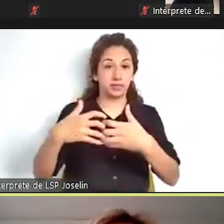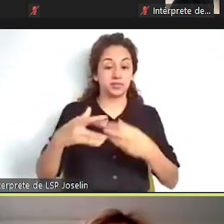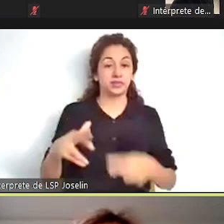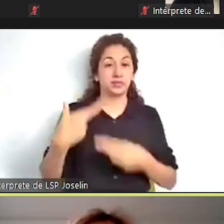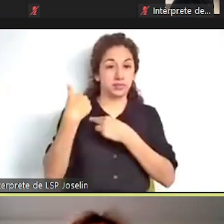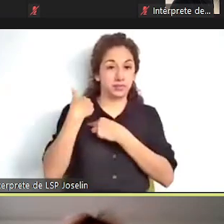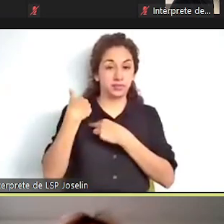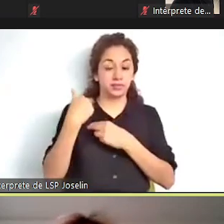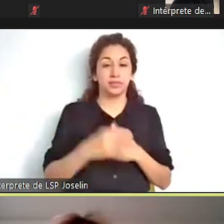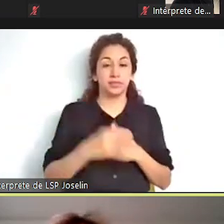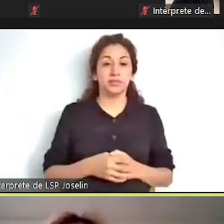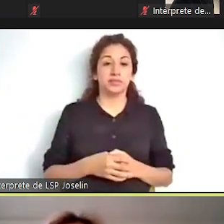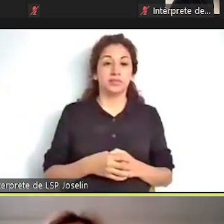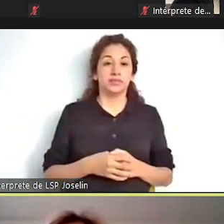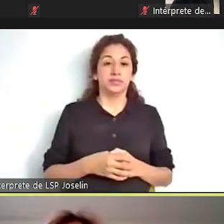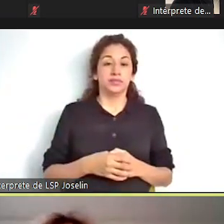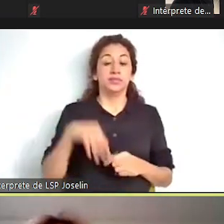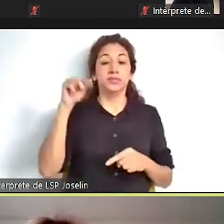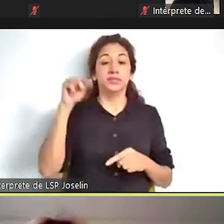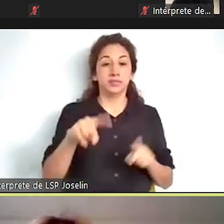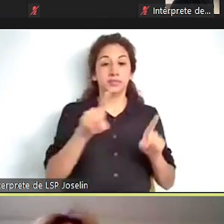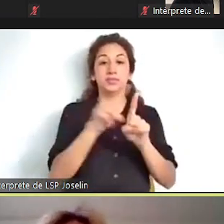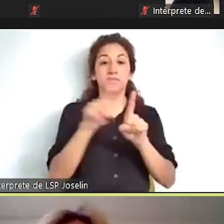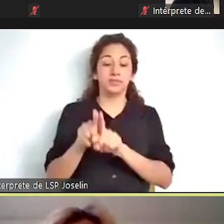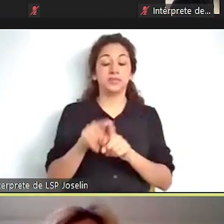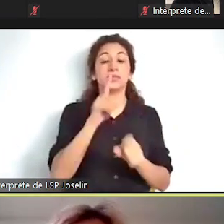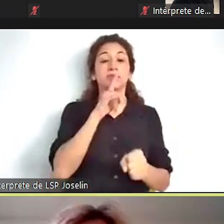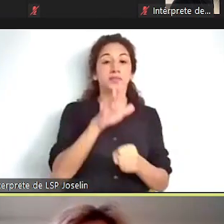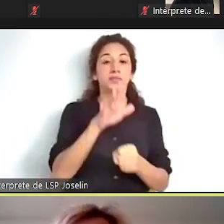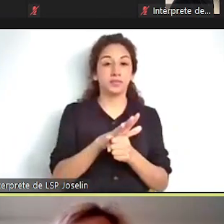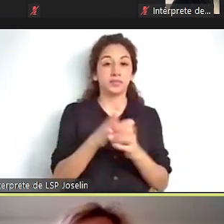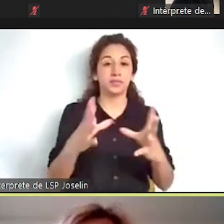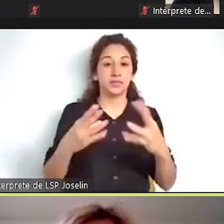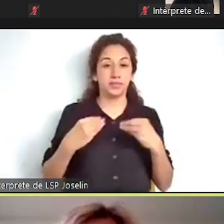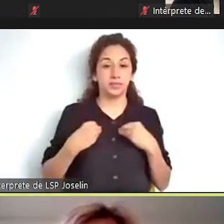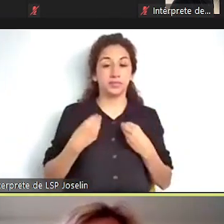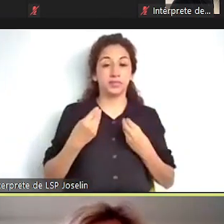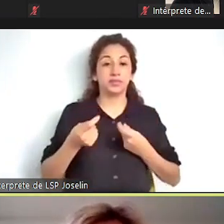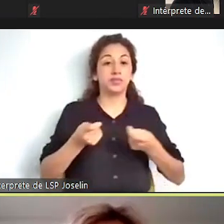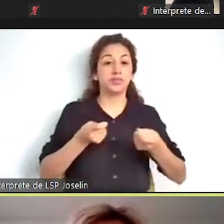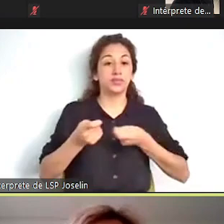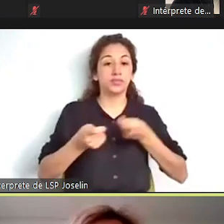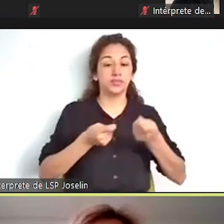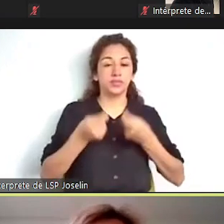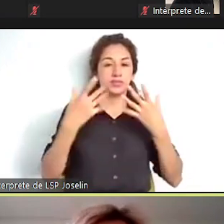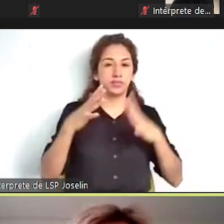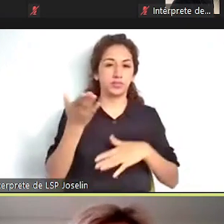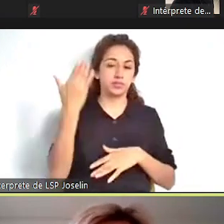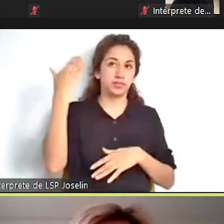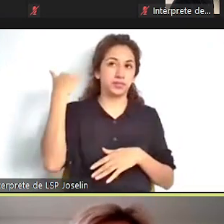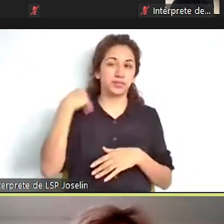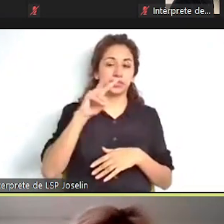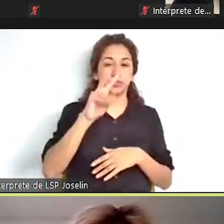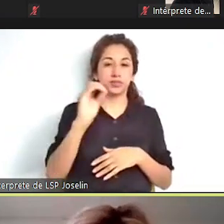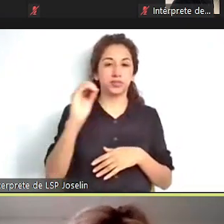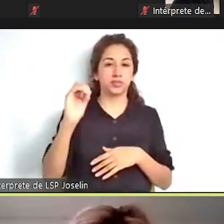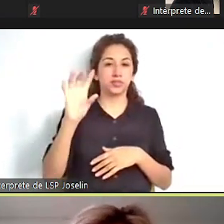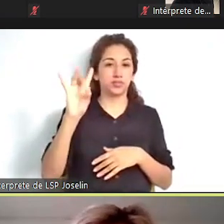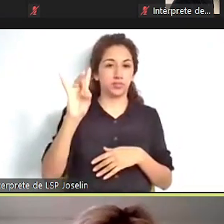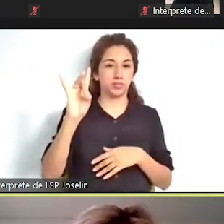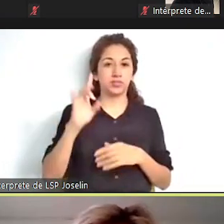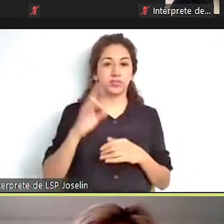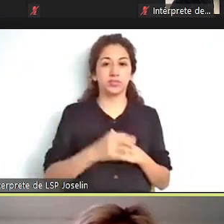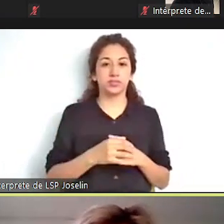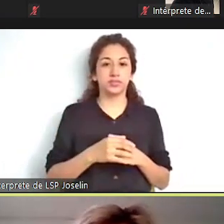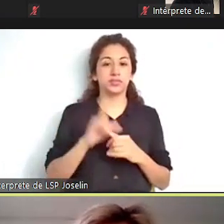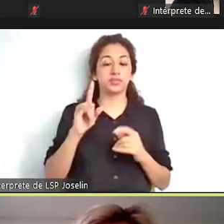instruments on responsible conduct it is also very well outlined by the government taken taken by the government and are